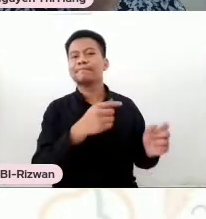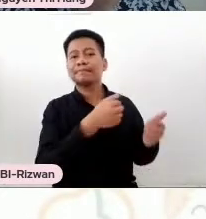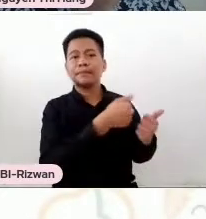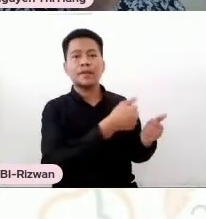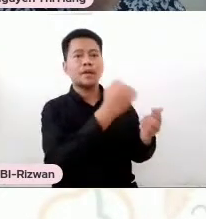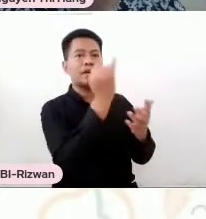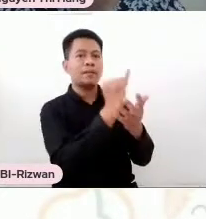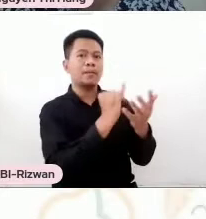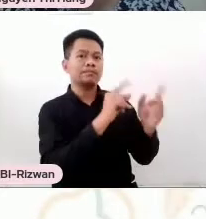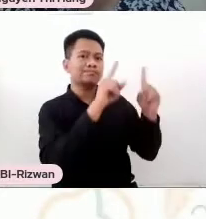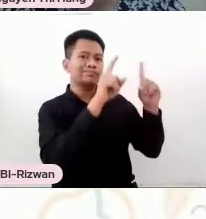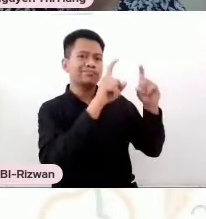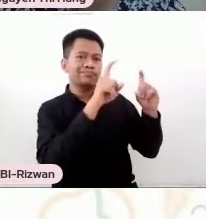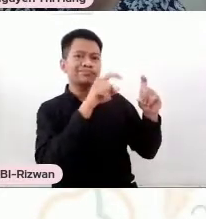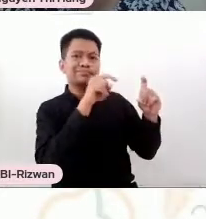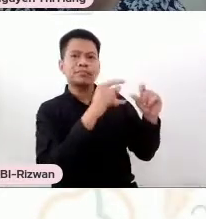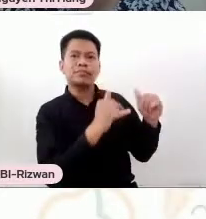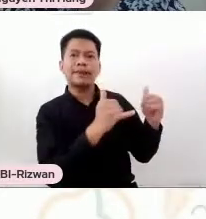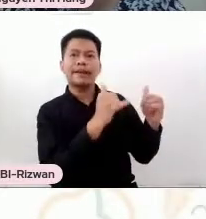the toys